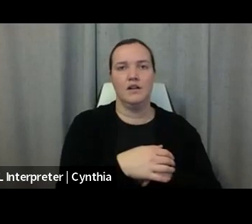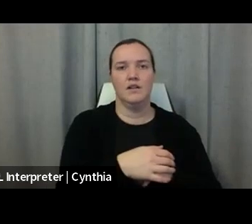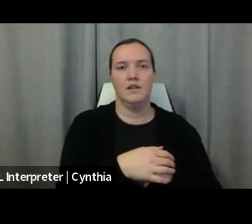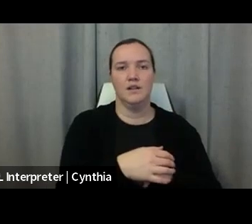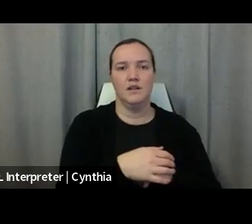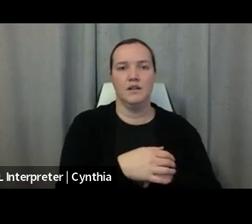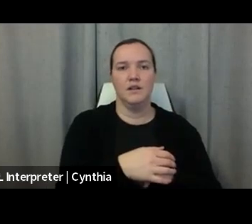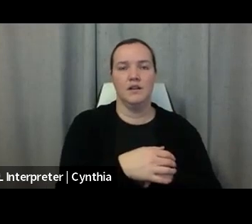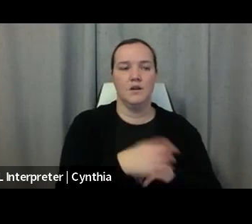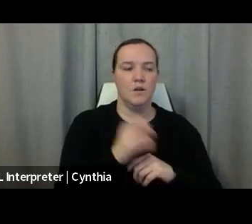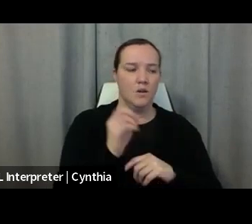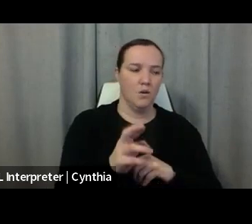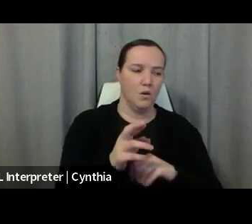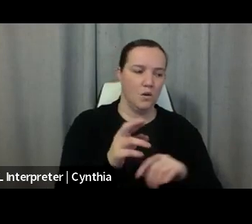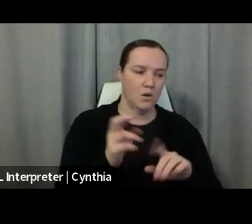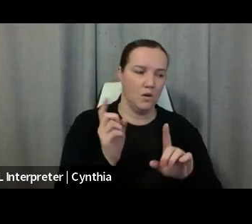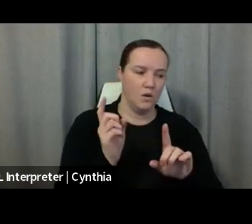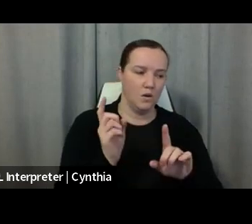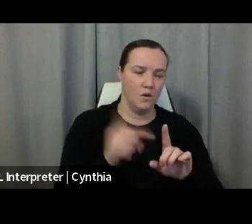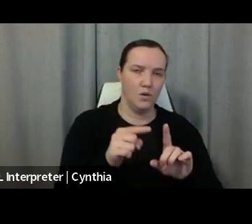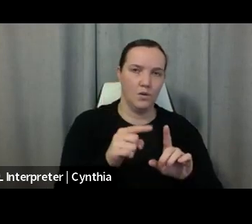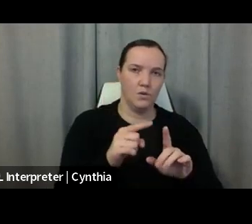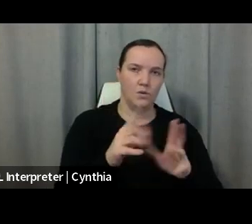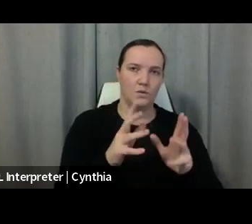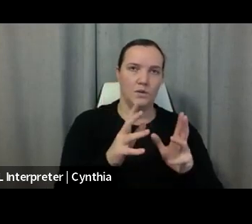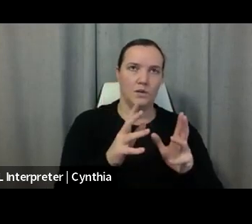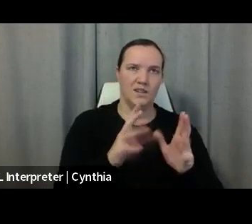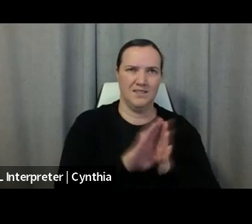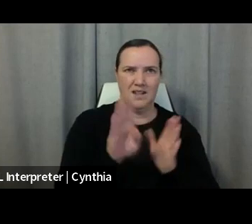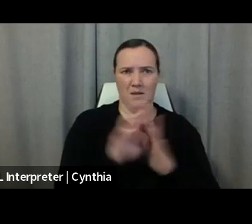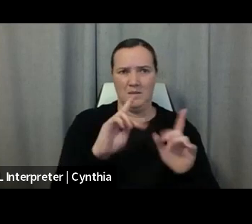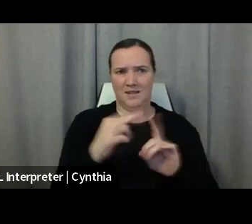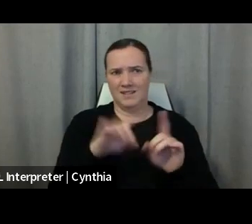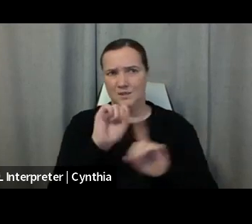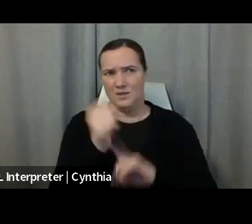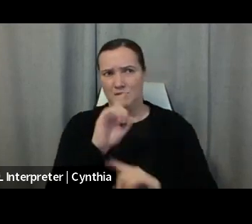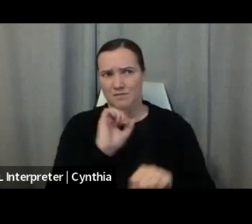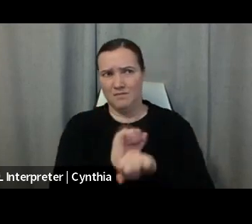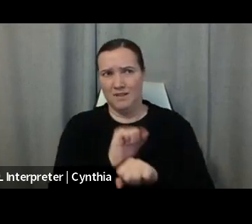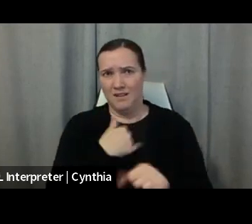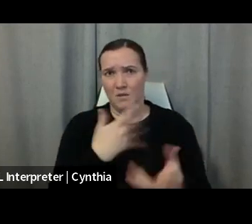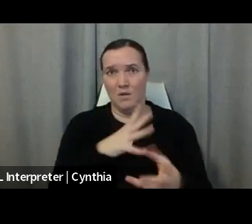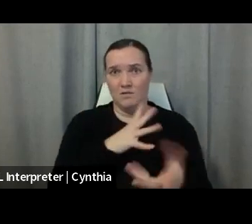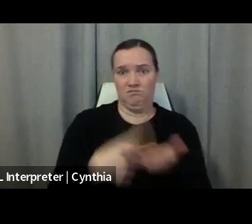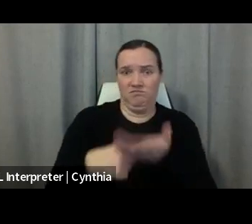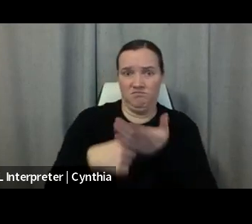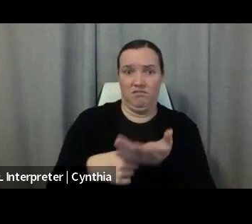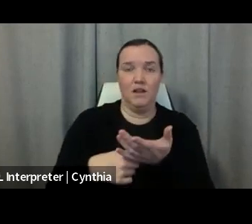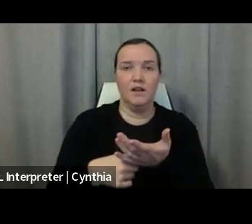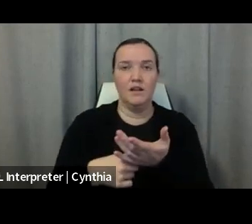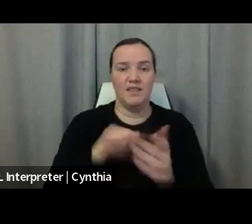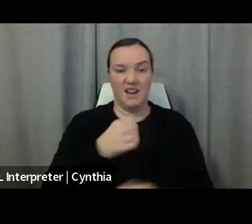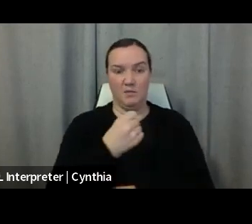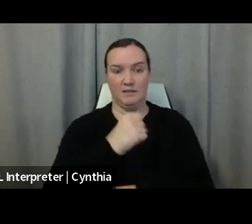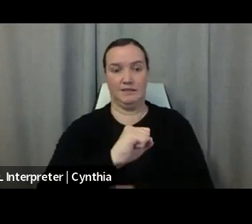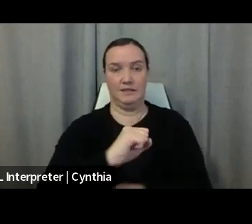know, you are, you know, creating an account of the situation, which really and truly we don't want to engage with. If you think about the resistance